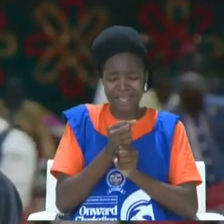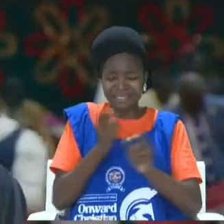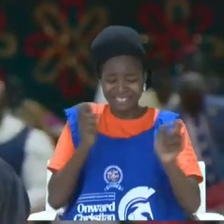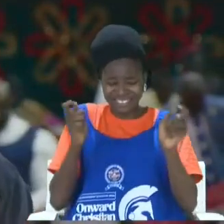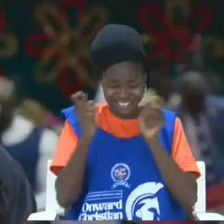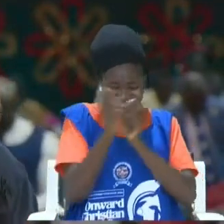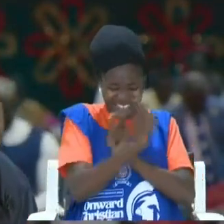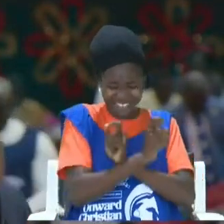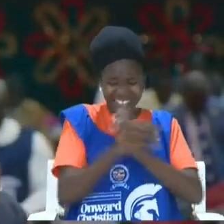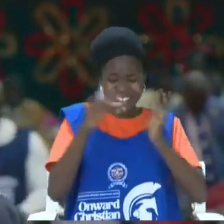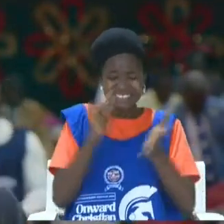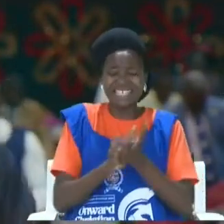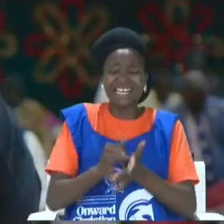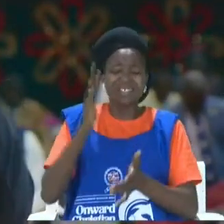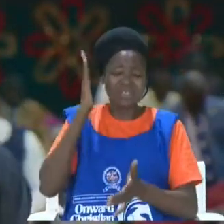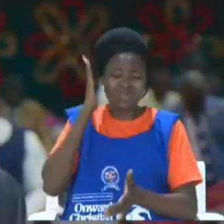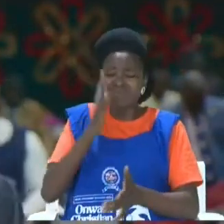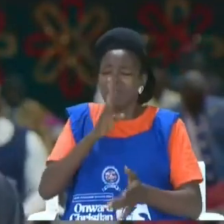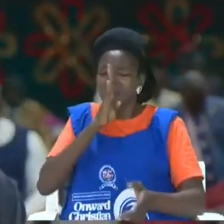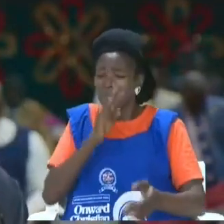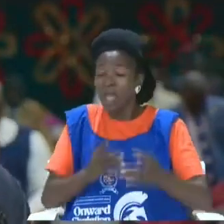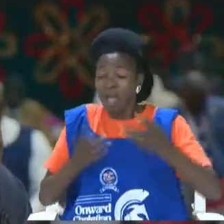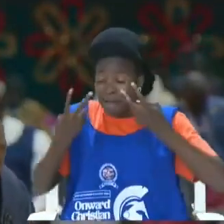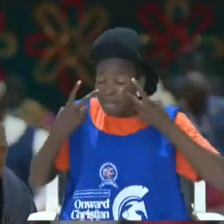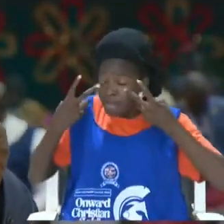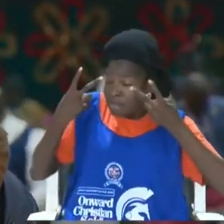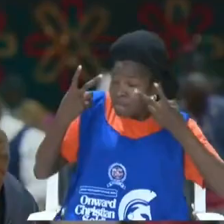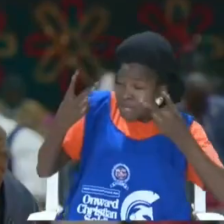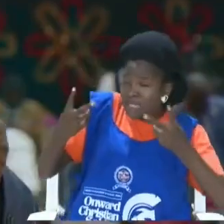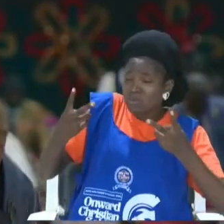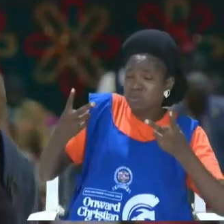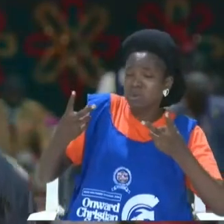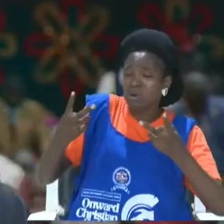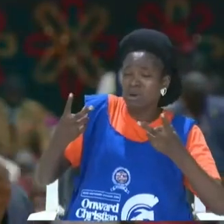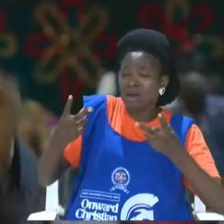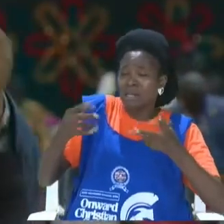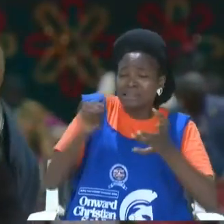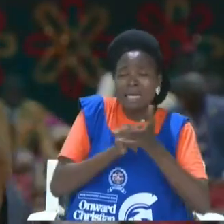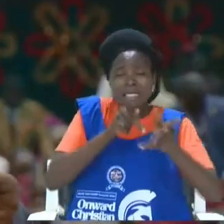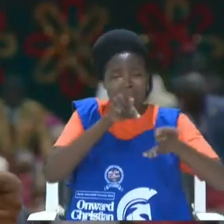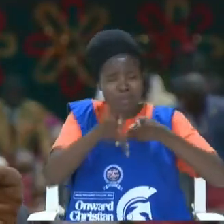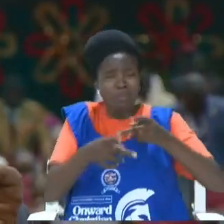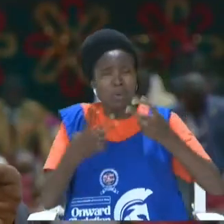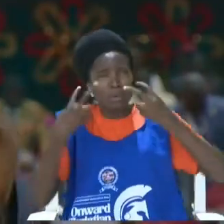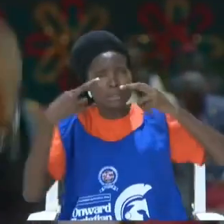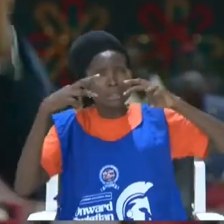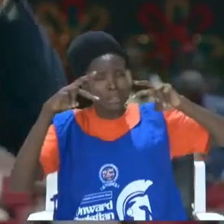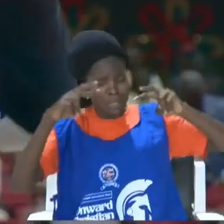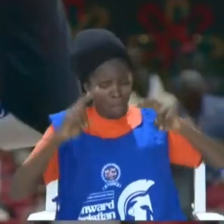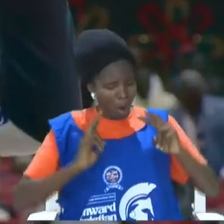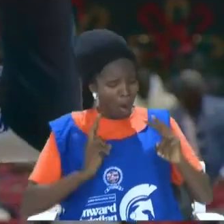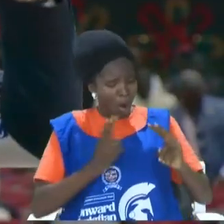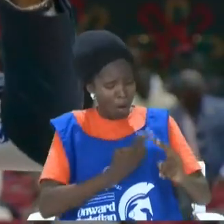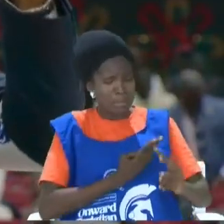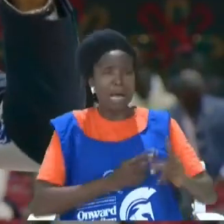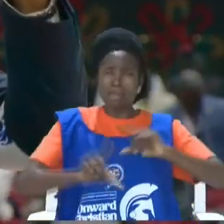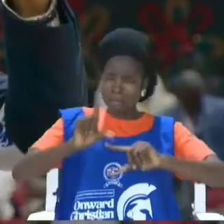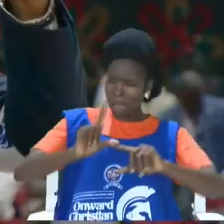change that will be so visible that people will see us and thank